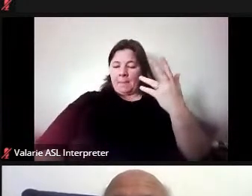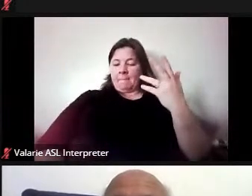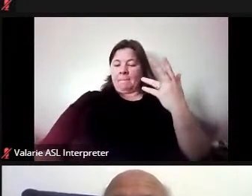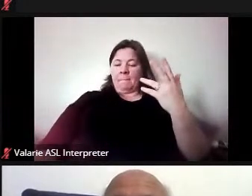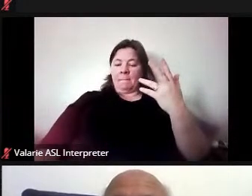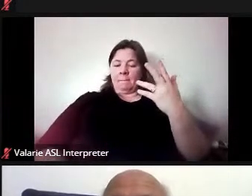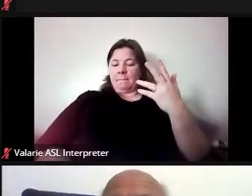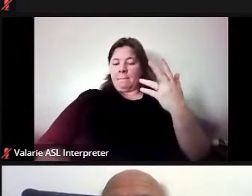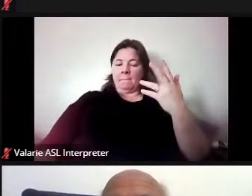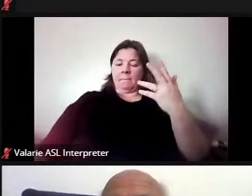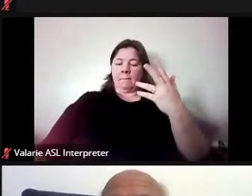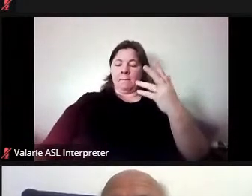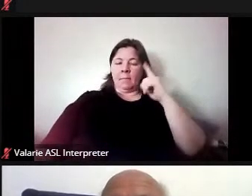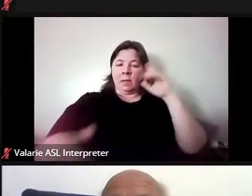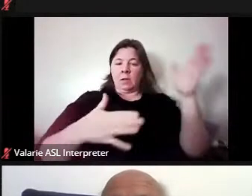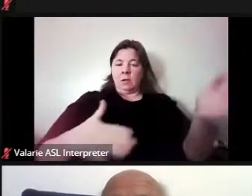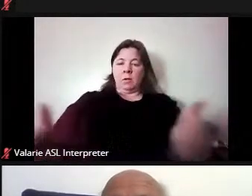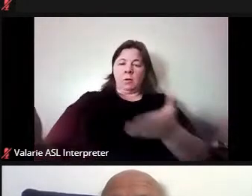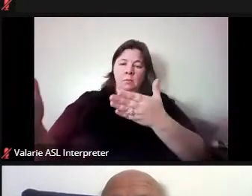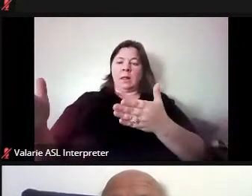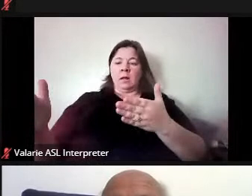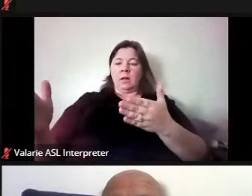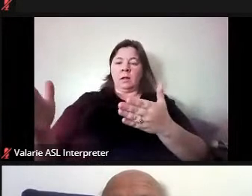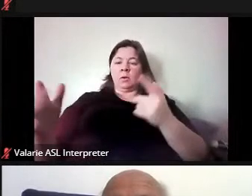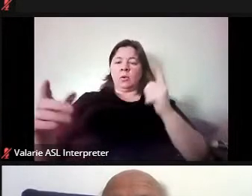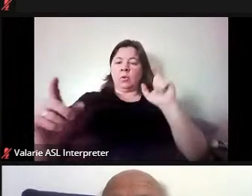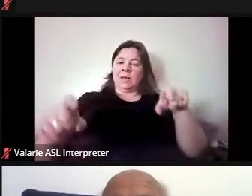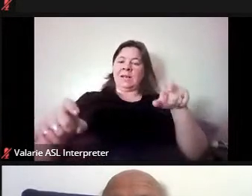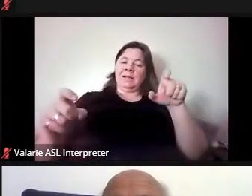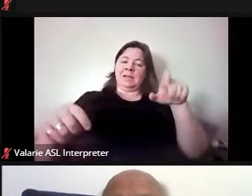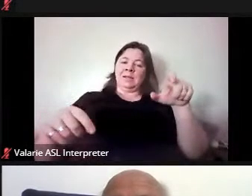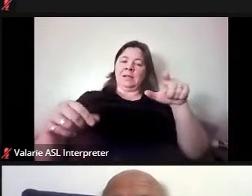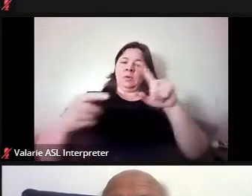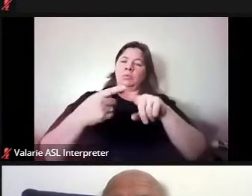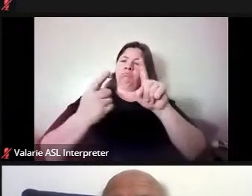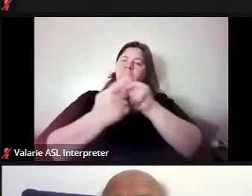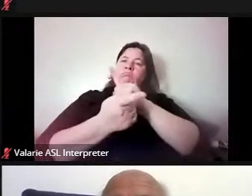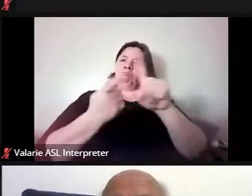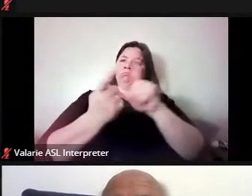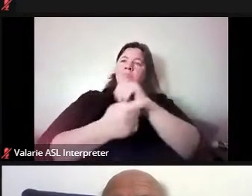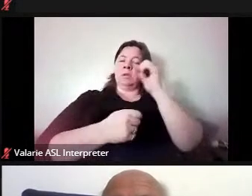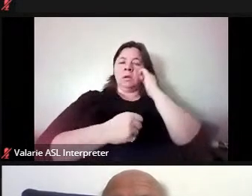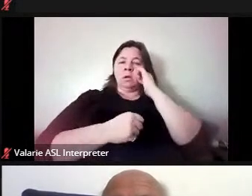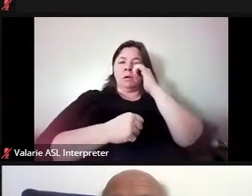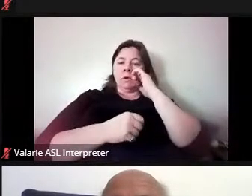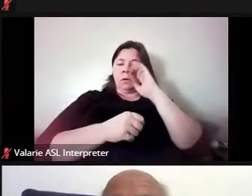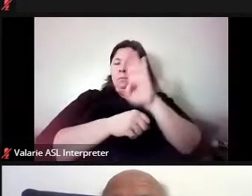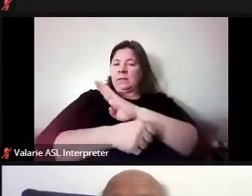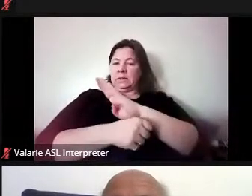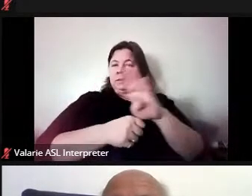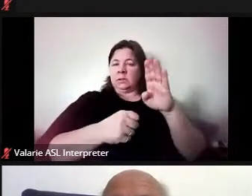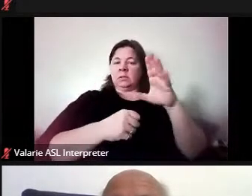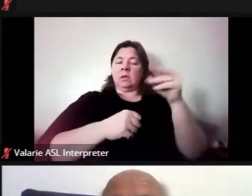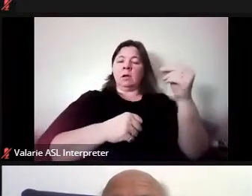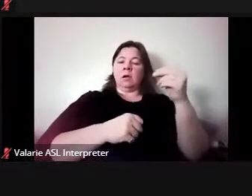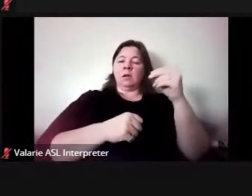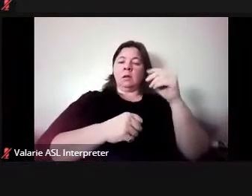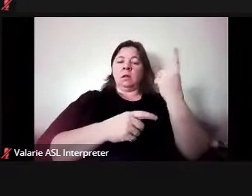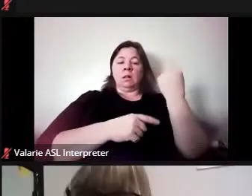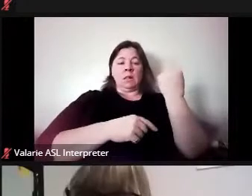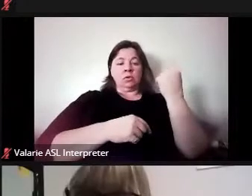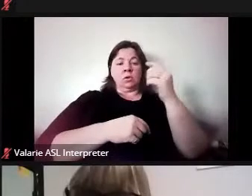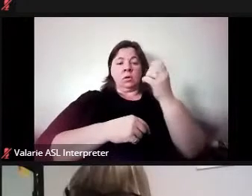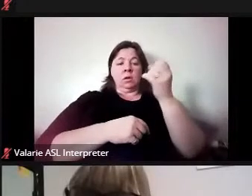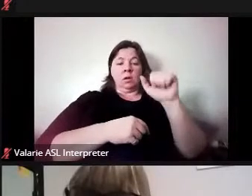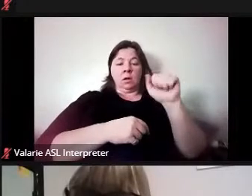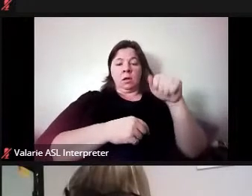plan in such a way that we need to interact with people daily basis, right? And last year, from April of